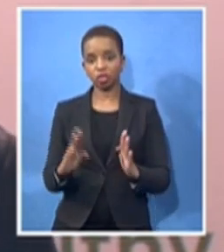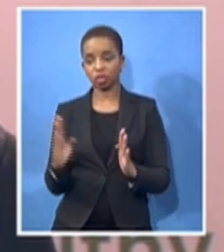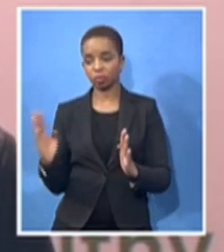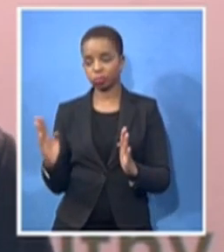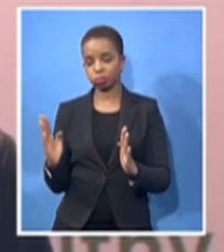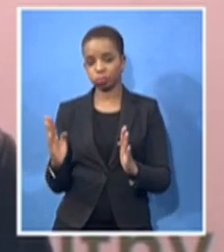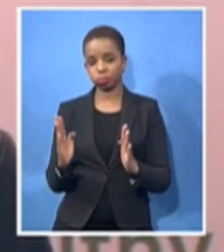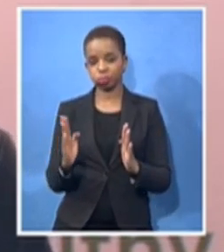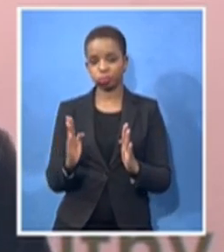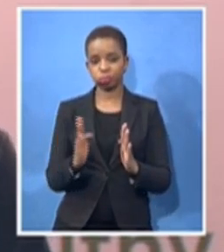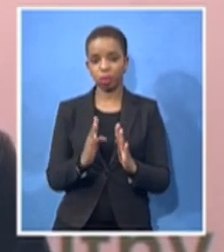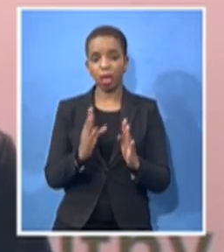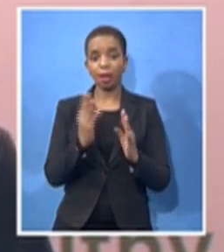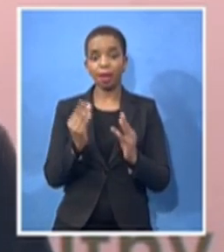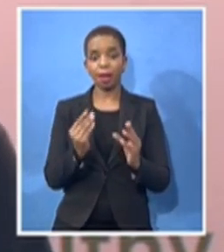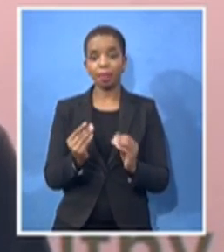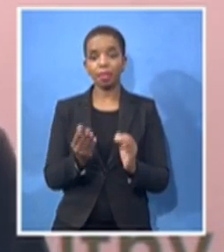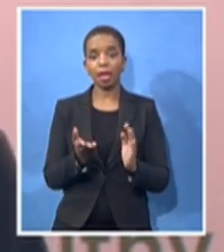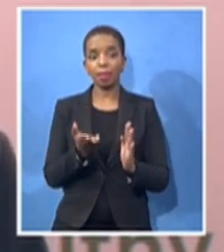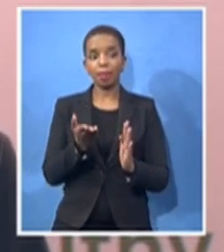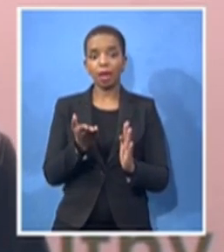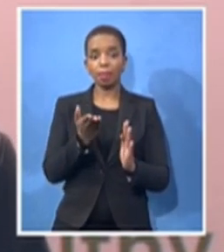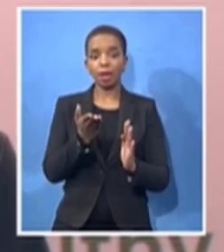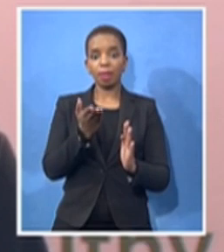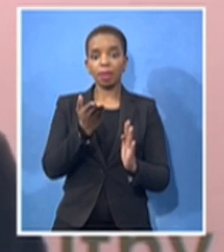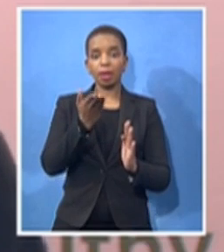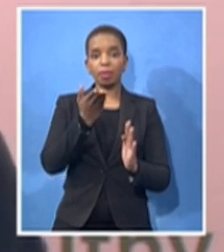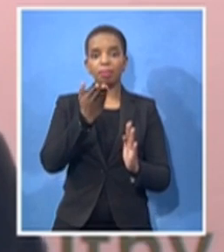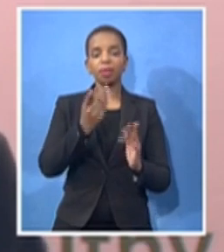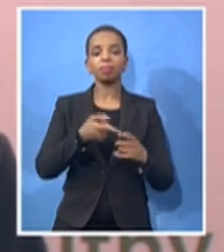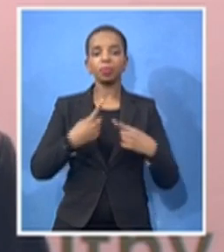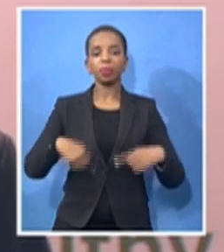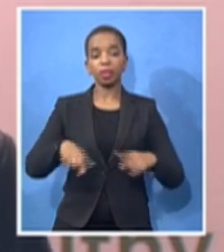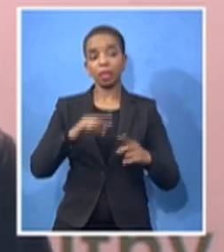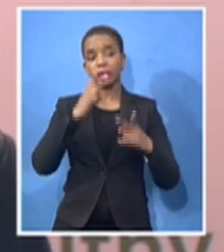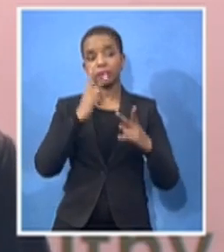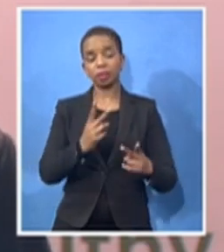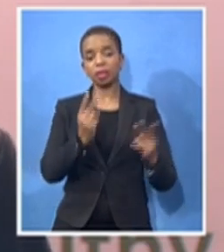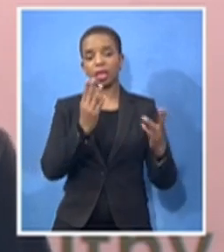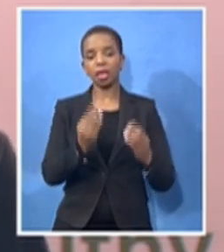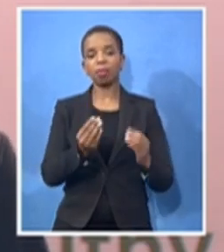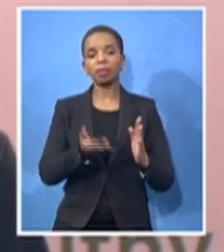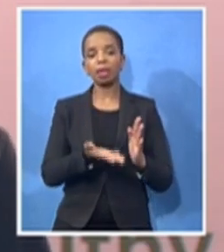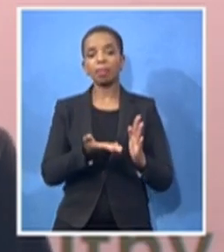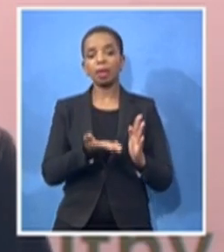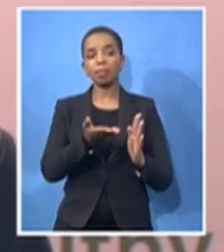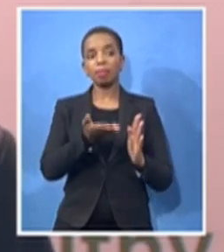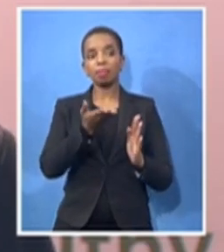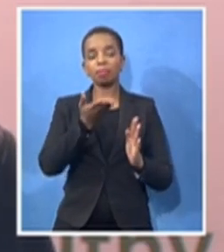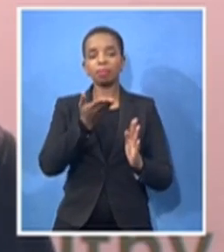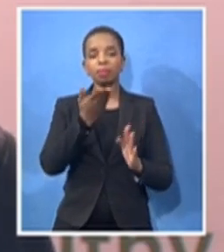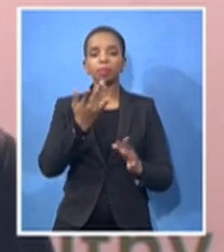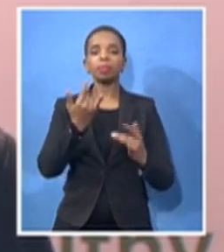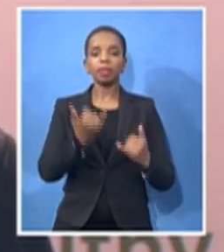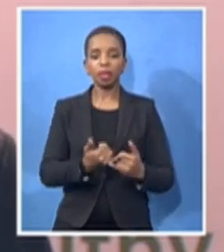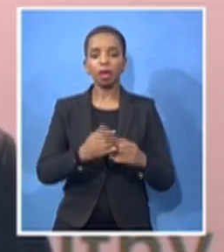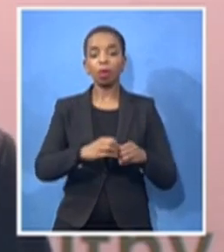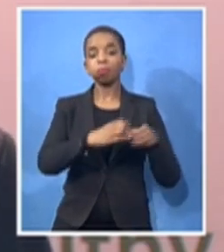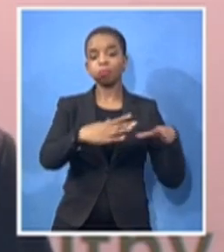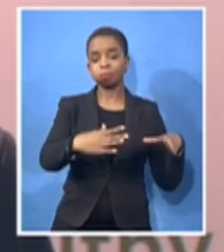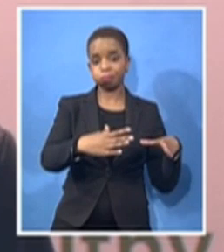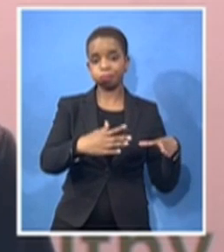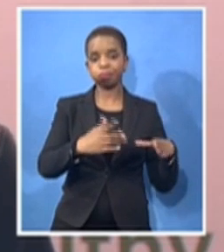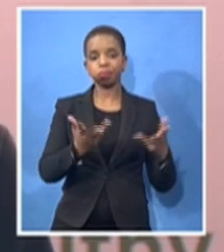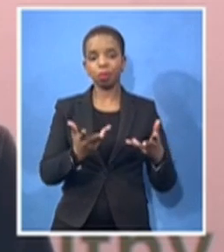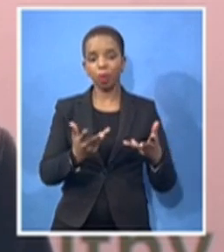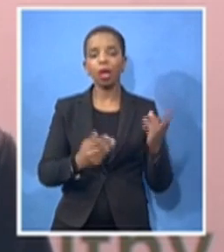witnessing these numbers rising with the epicenter currently in the Western Cape, but being conscious, of course, that